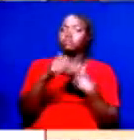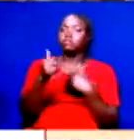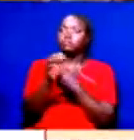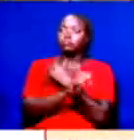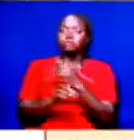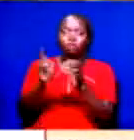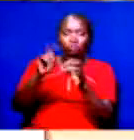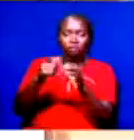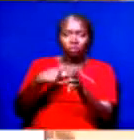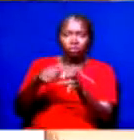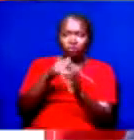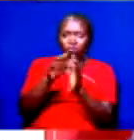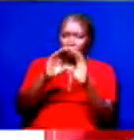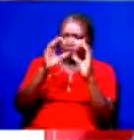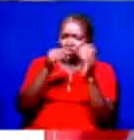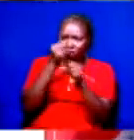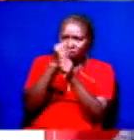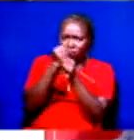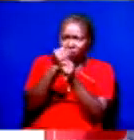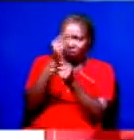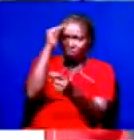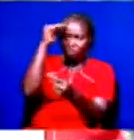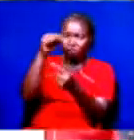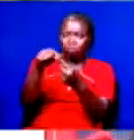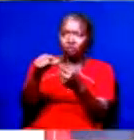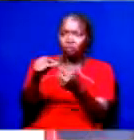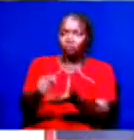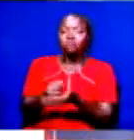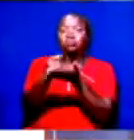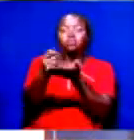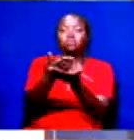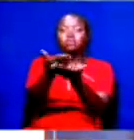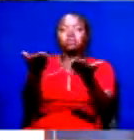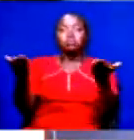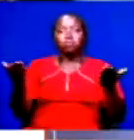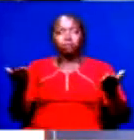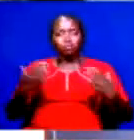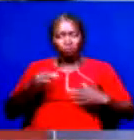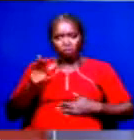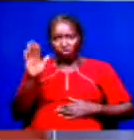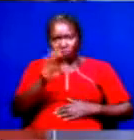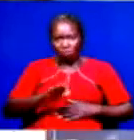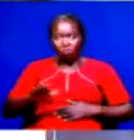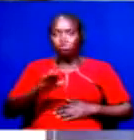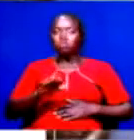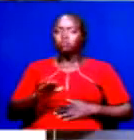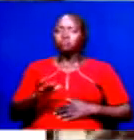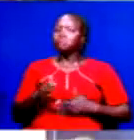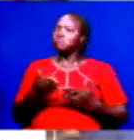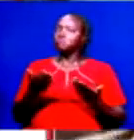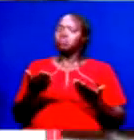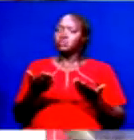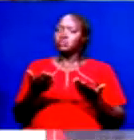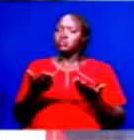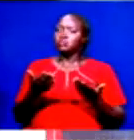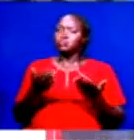in this global effort to help these people of the region. And unfortunately, you know, there's the war